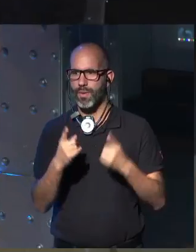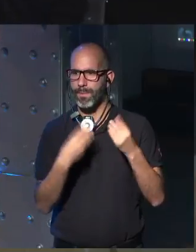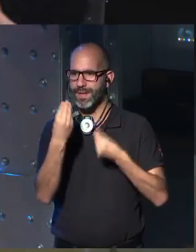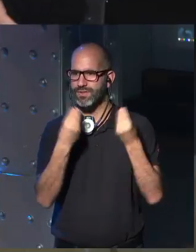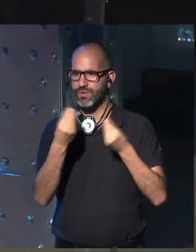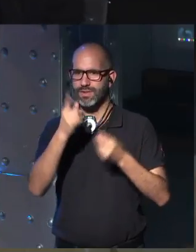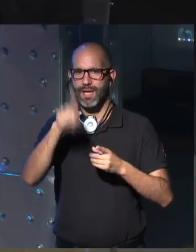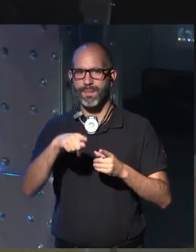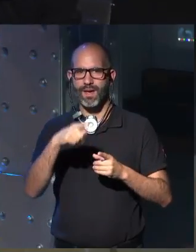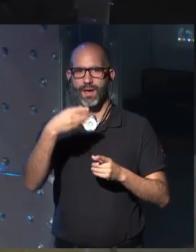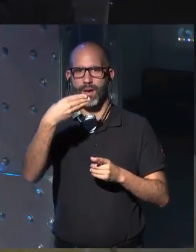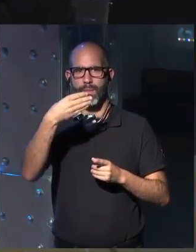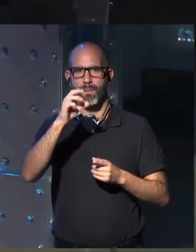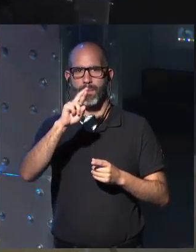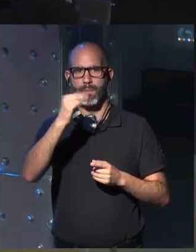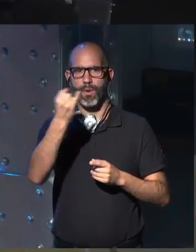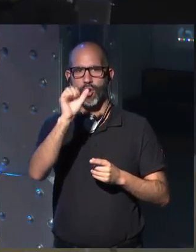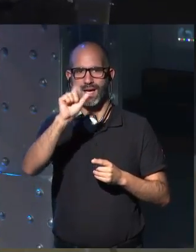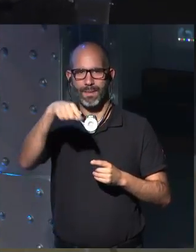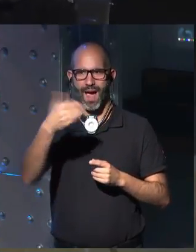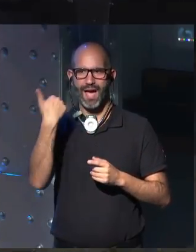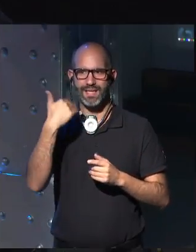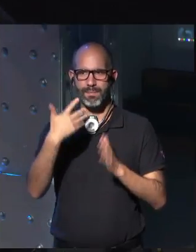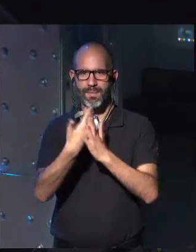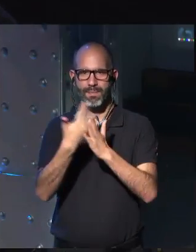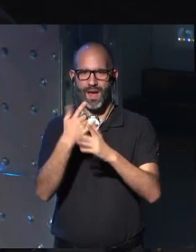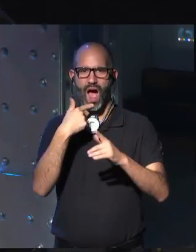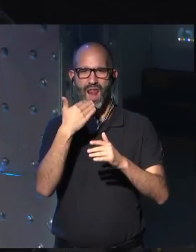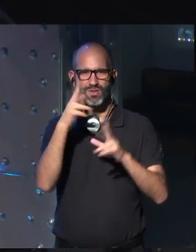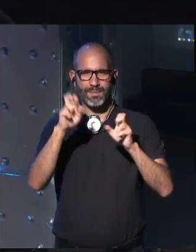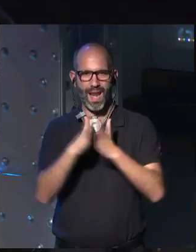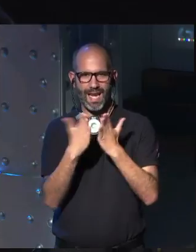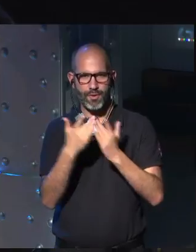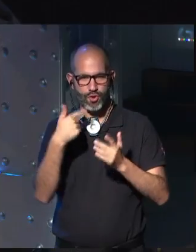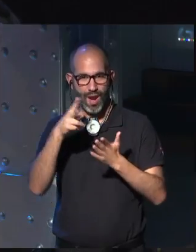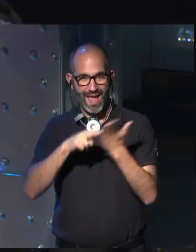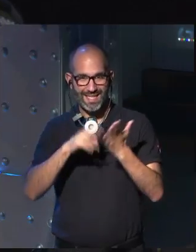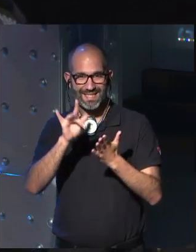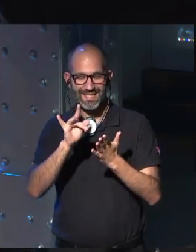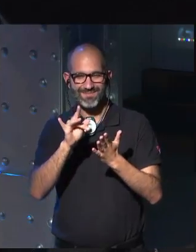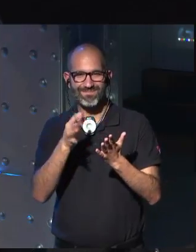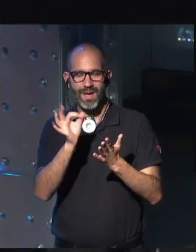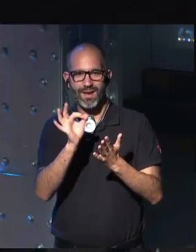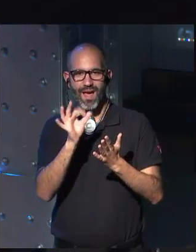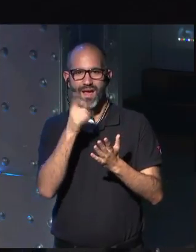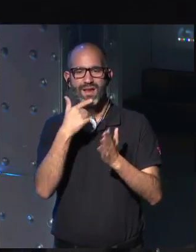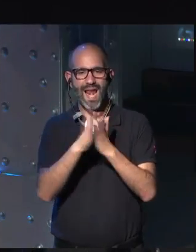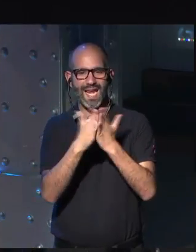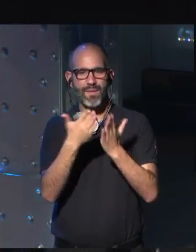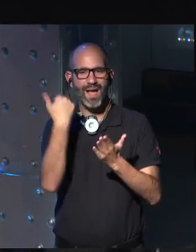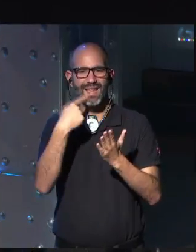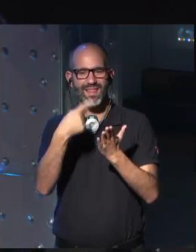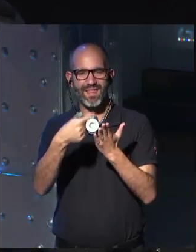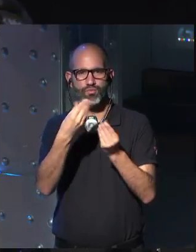And someone over there, Borja, also told me about the book, and I read it. And I suppose that